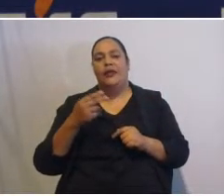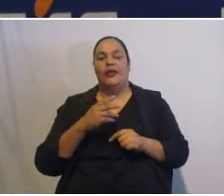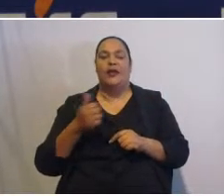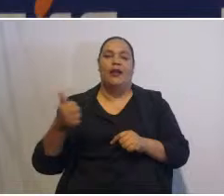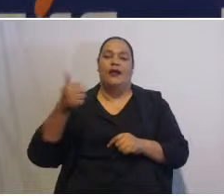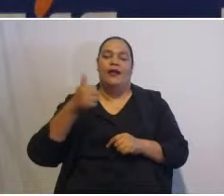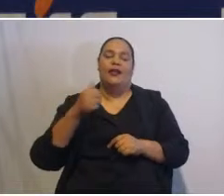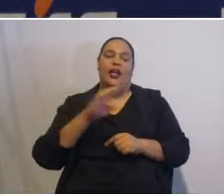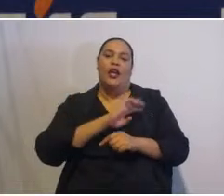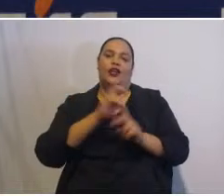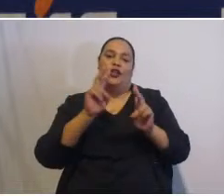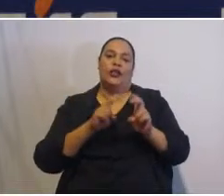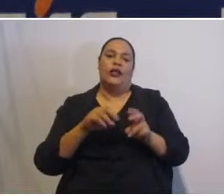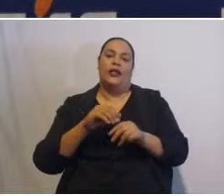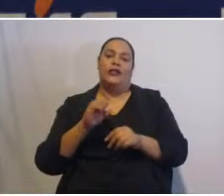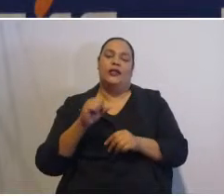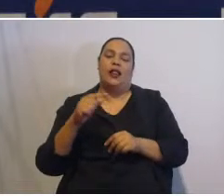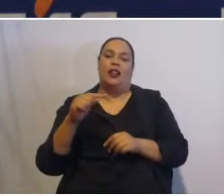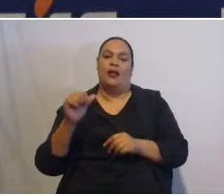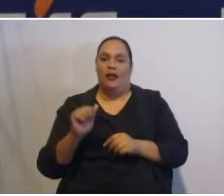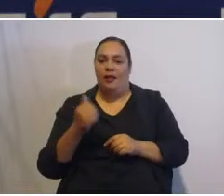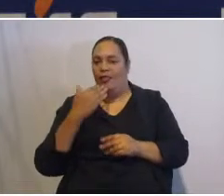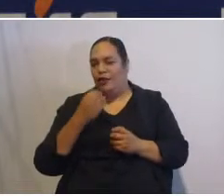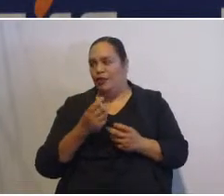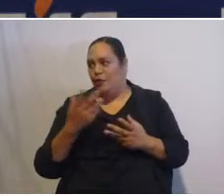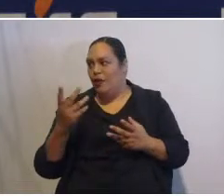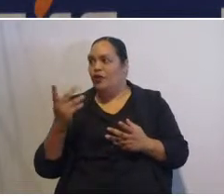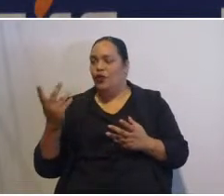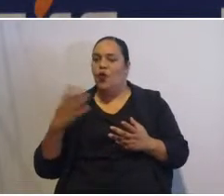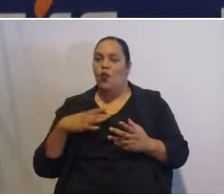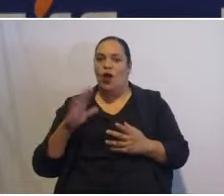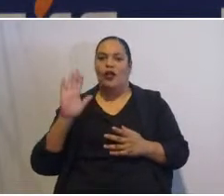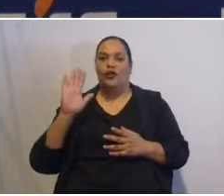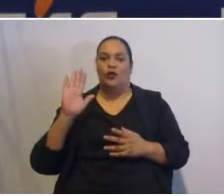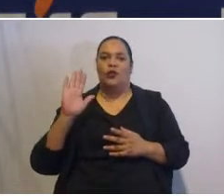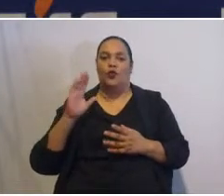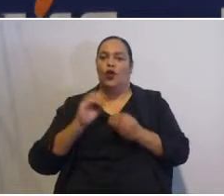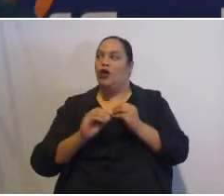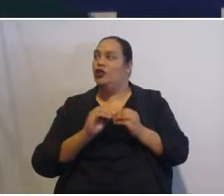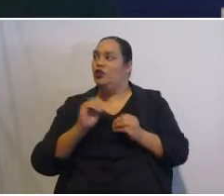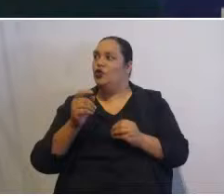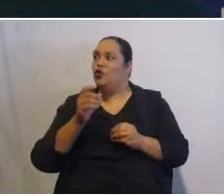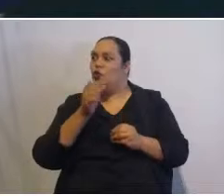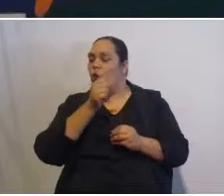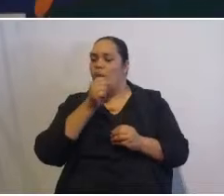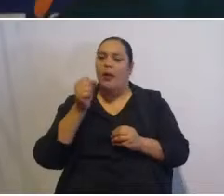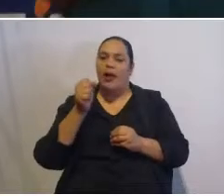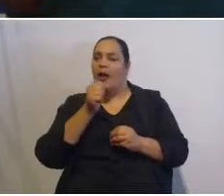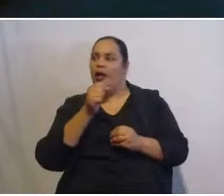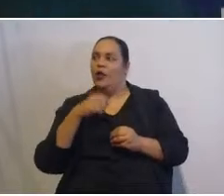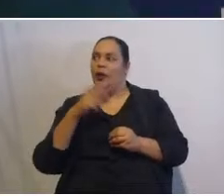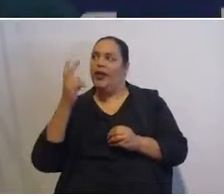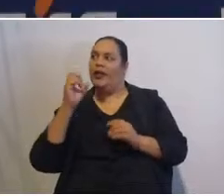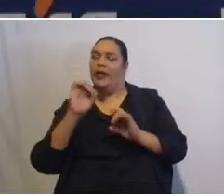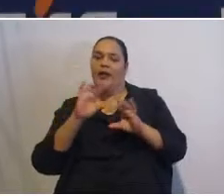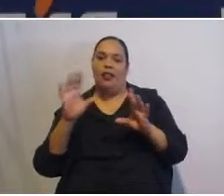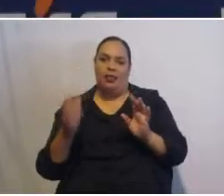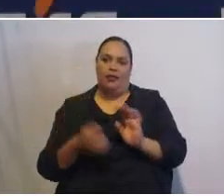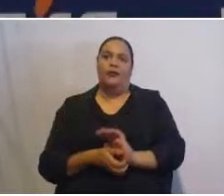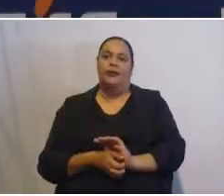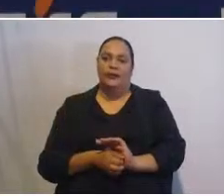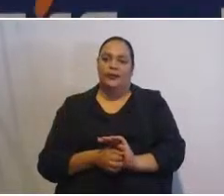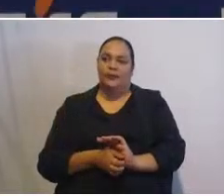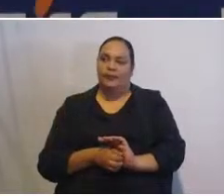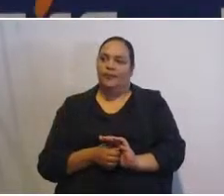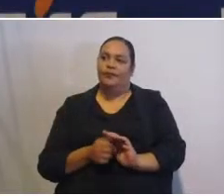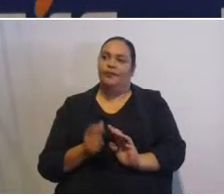energy and electricity in SALGA. All right, thank you very much. You may want to adjust your mic there so that we can hear you clearly